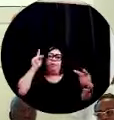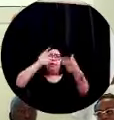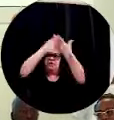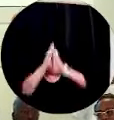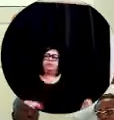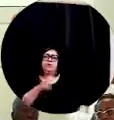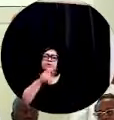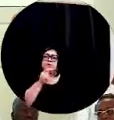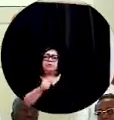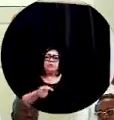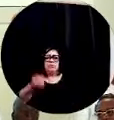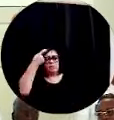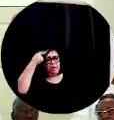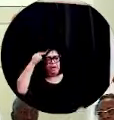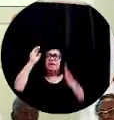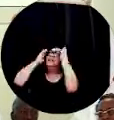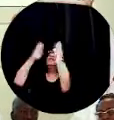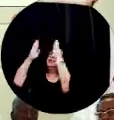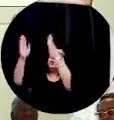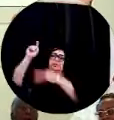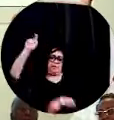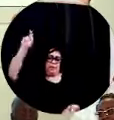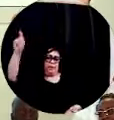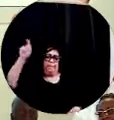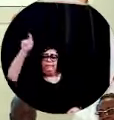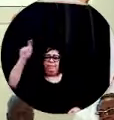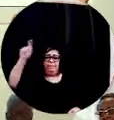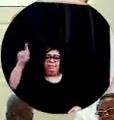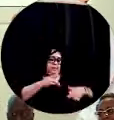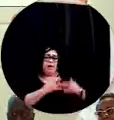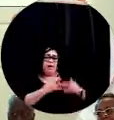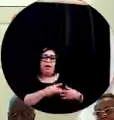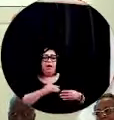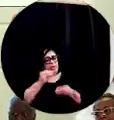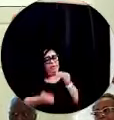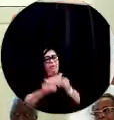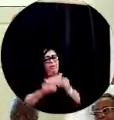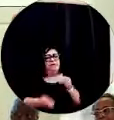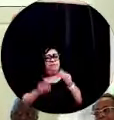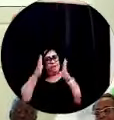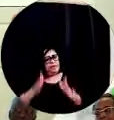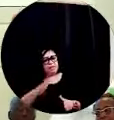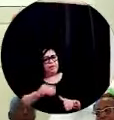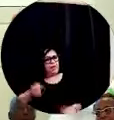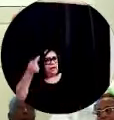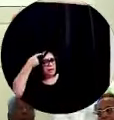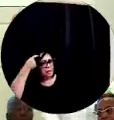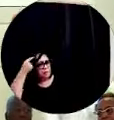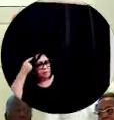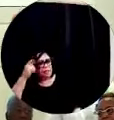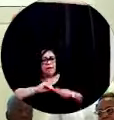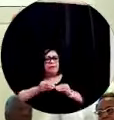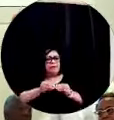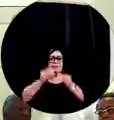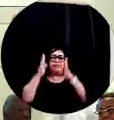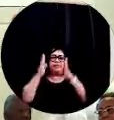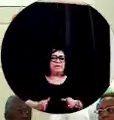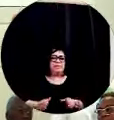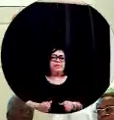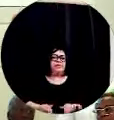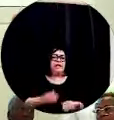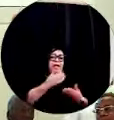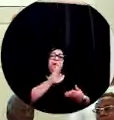a heart fixer and a mind regulator. I know something about that. Cheer up. He's the author and the finisher